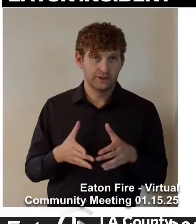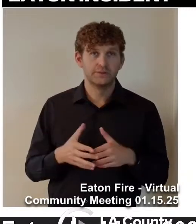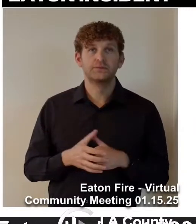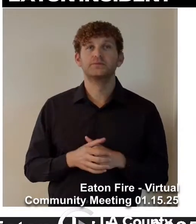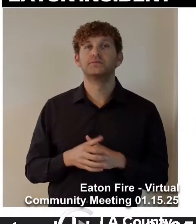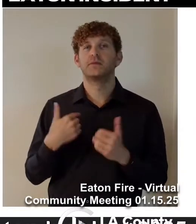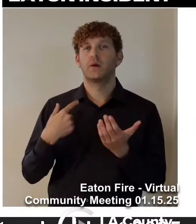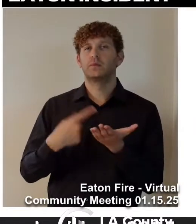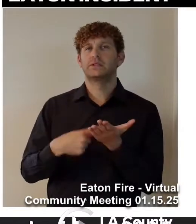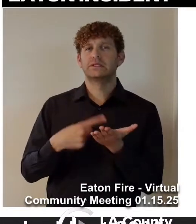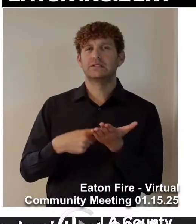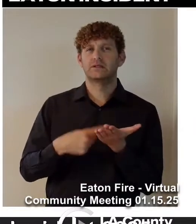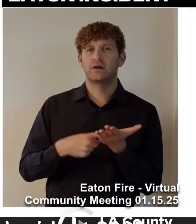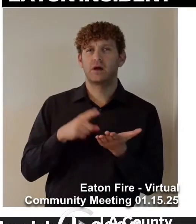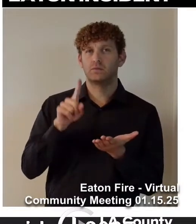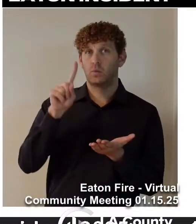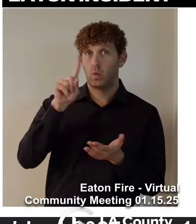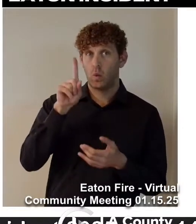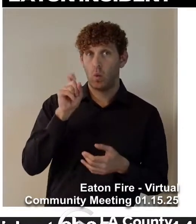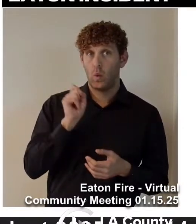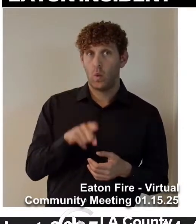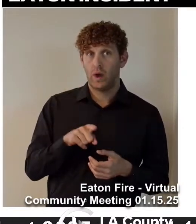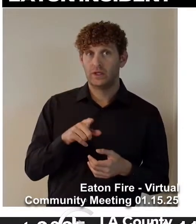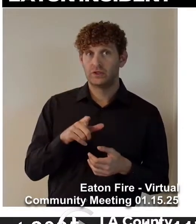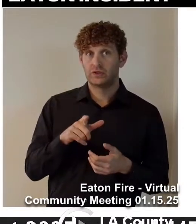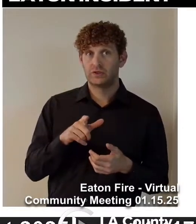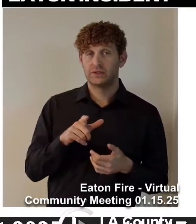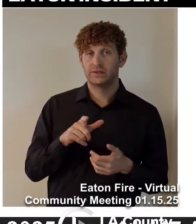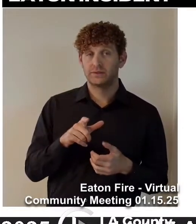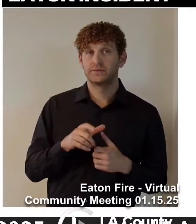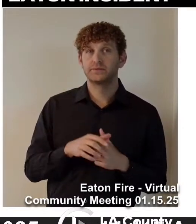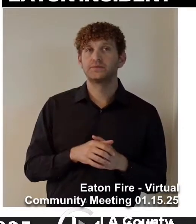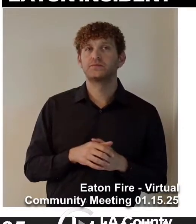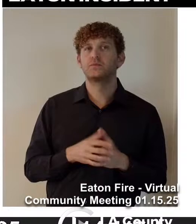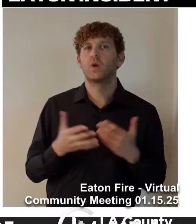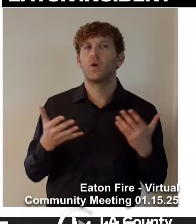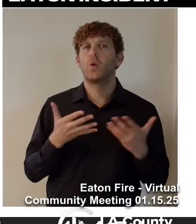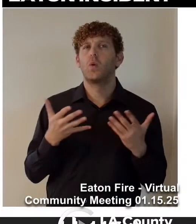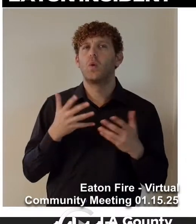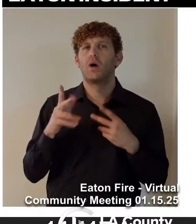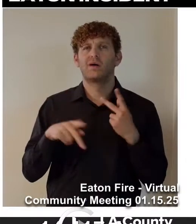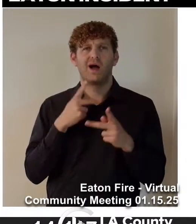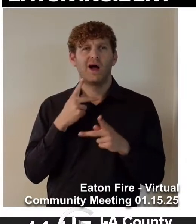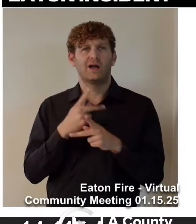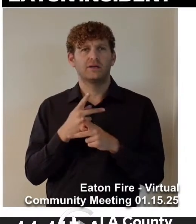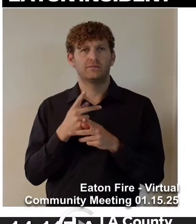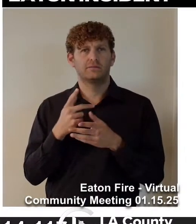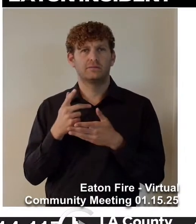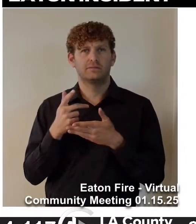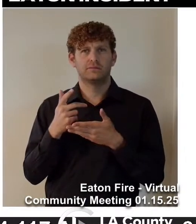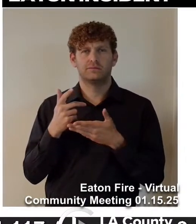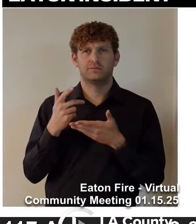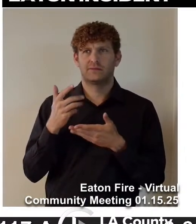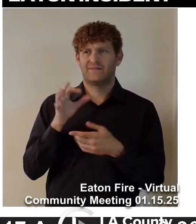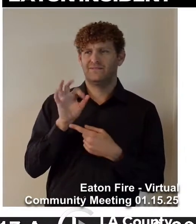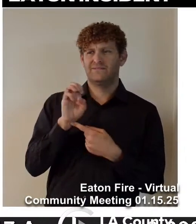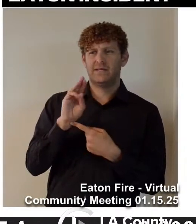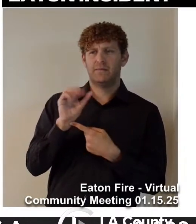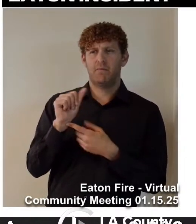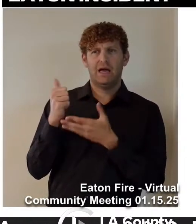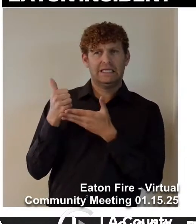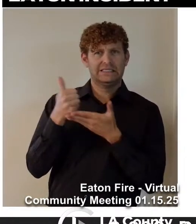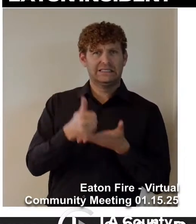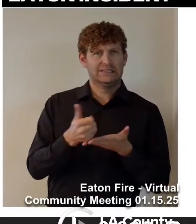have submitted. First, let's talk about what kind of assistance is available from FEMA. Individuals who